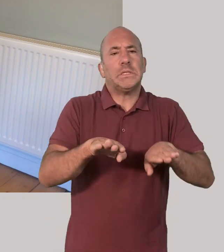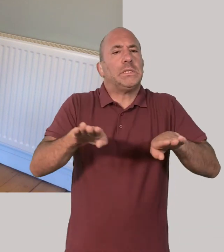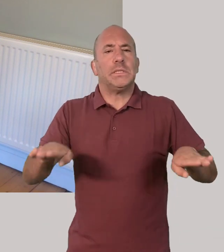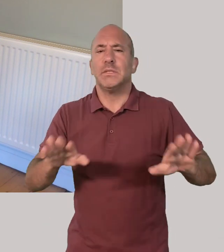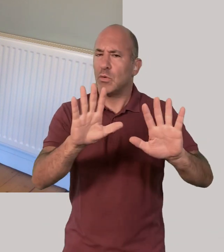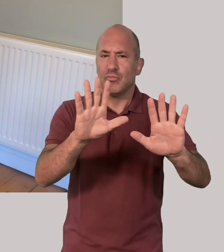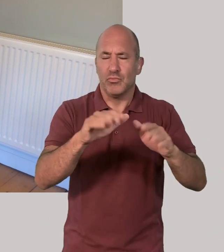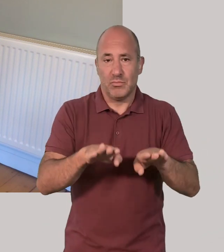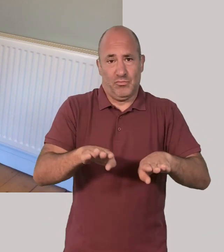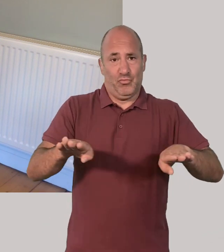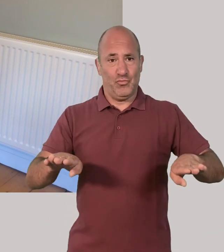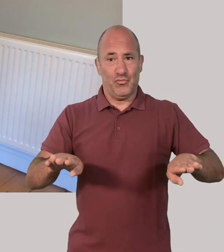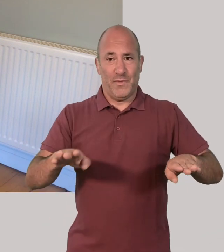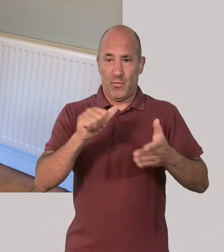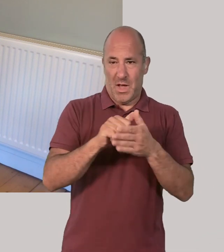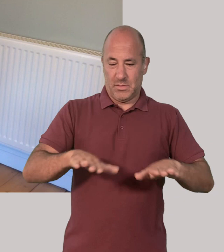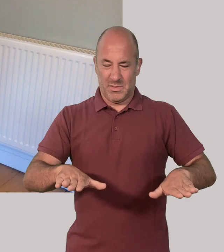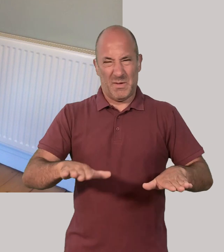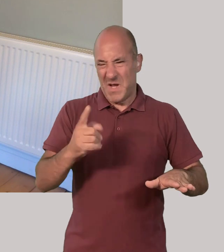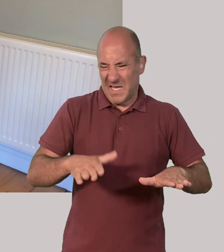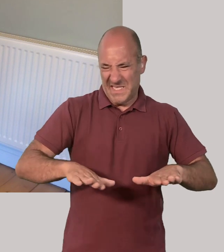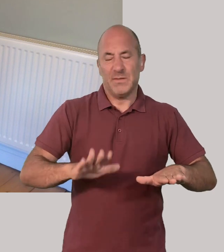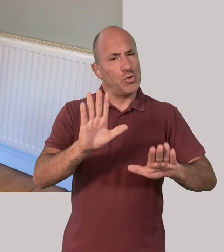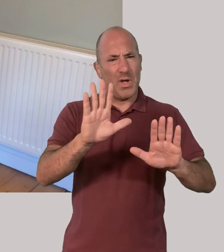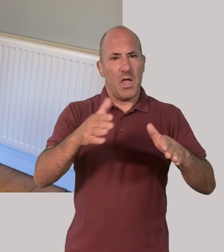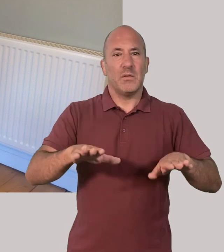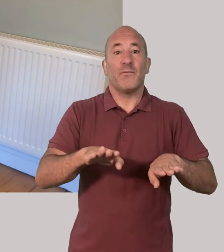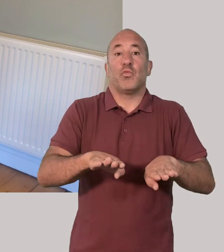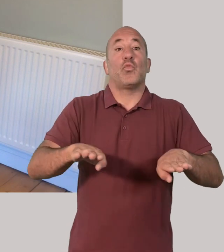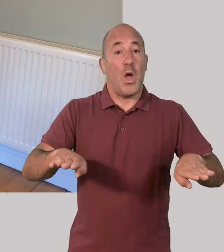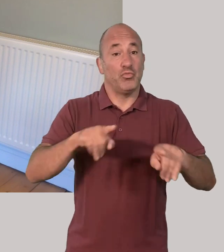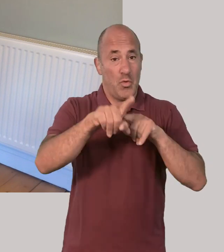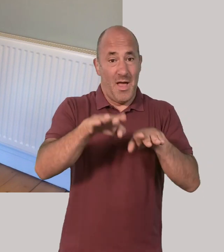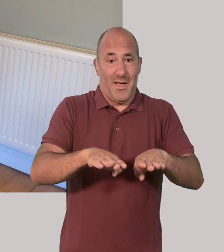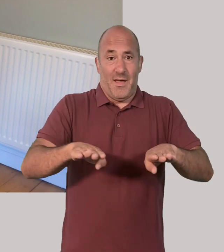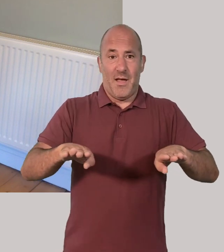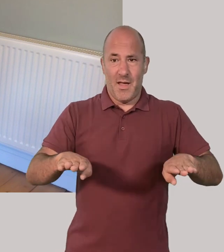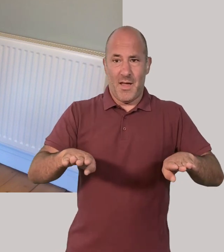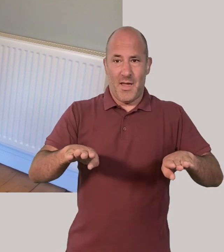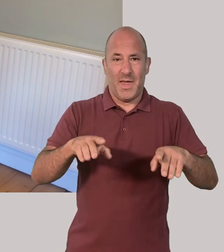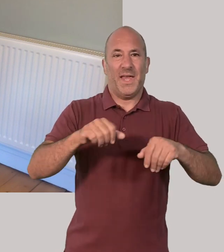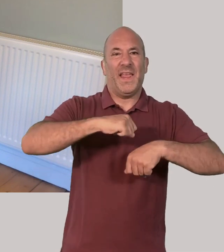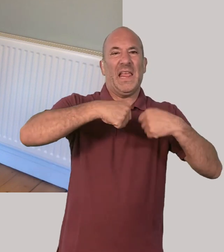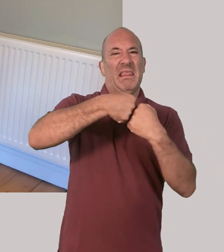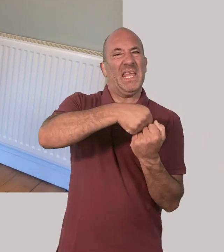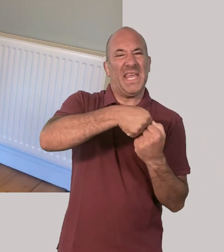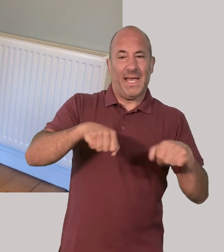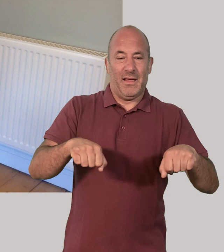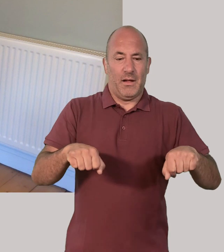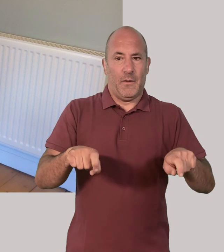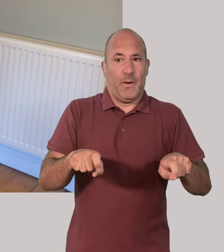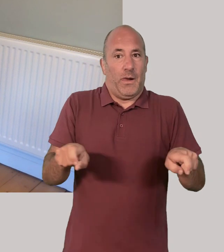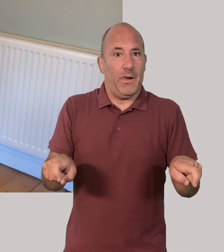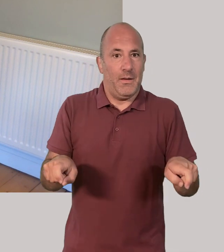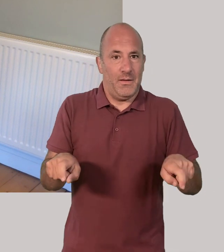if your feet are in a particular position, if you take them wider, let your knees go a little bit as well.